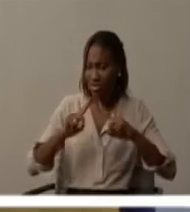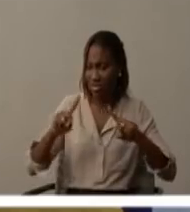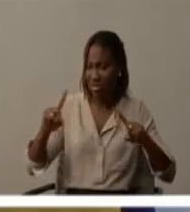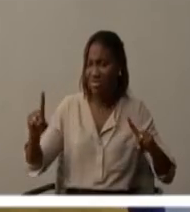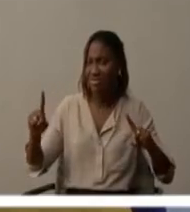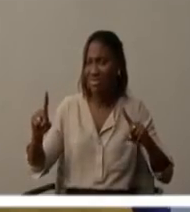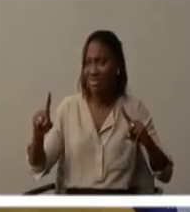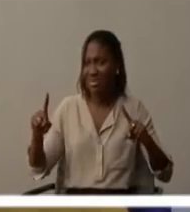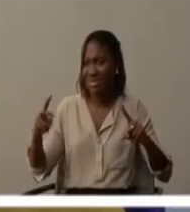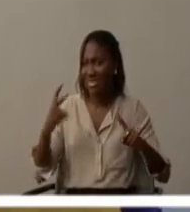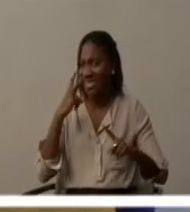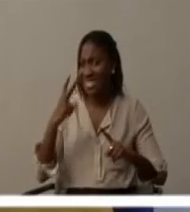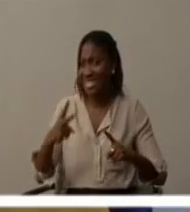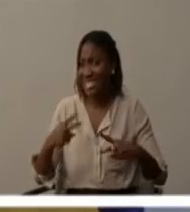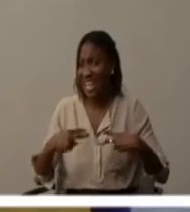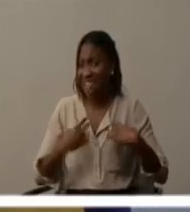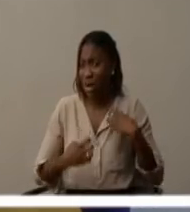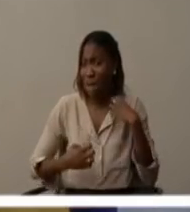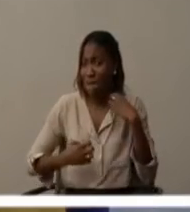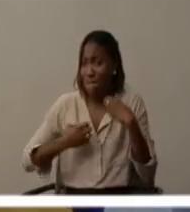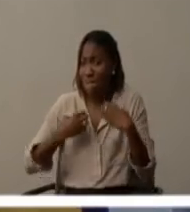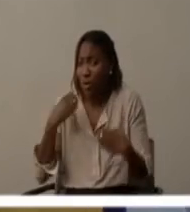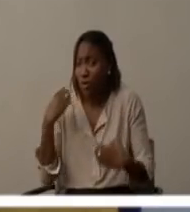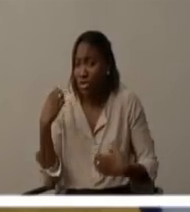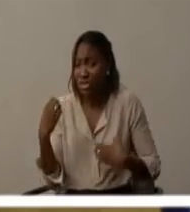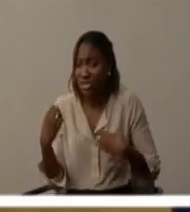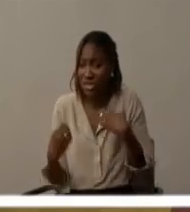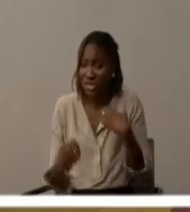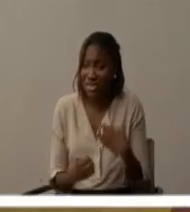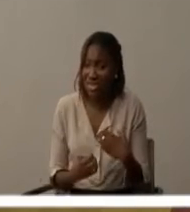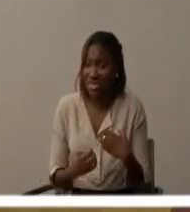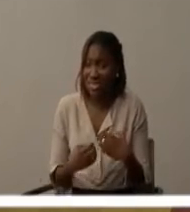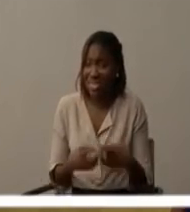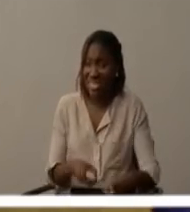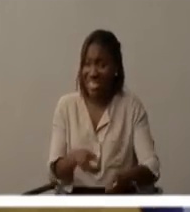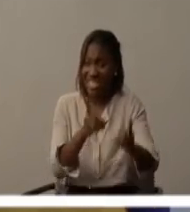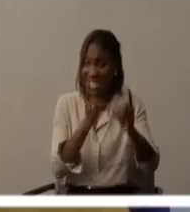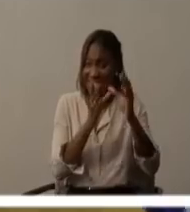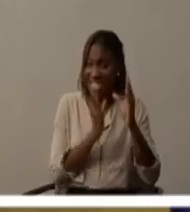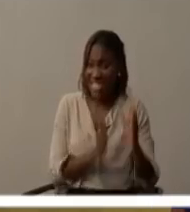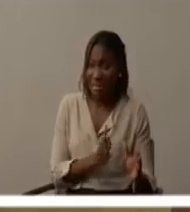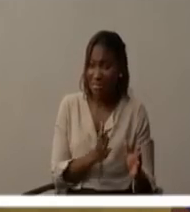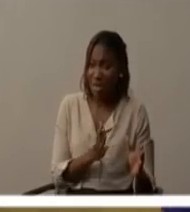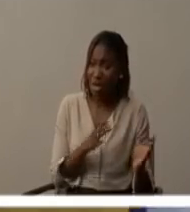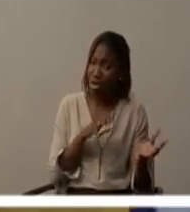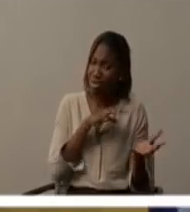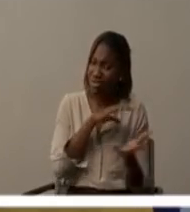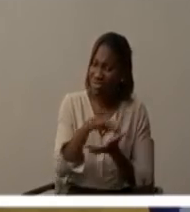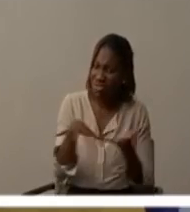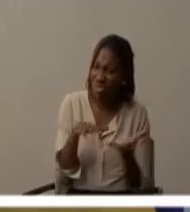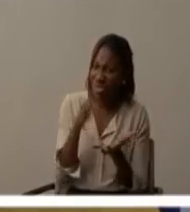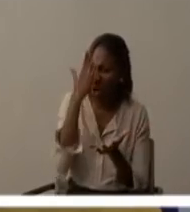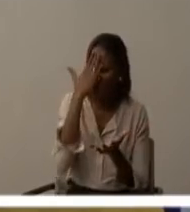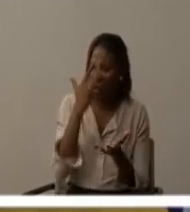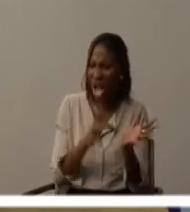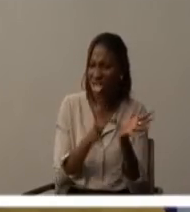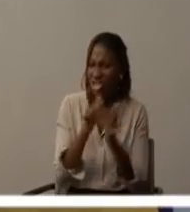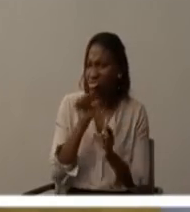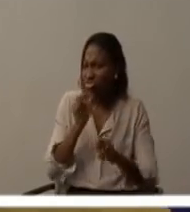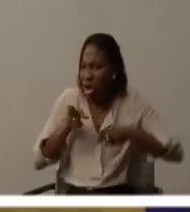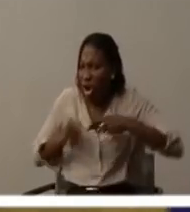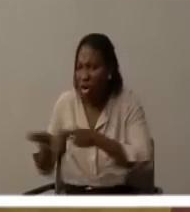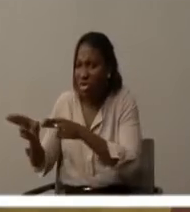human emotions. Incredible. Incredible. The disciples are confounded. How come he's not going back? Then there's